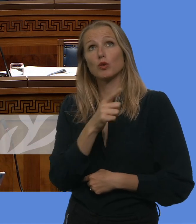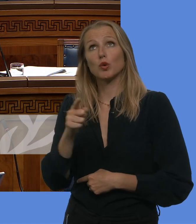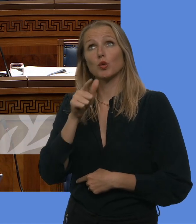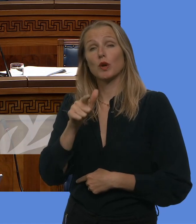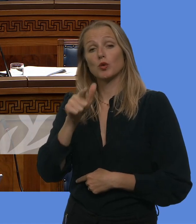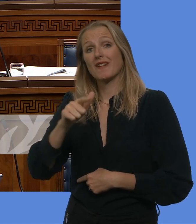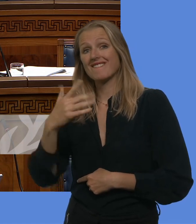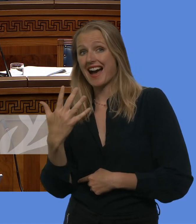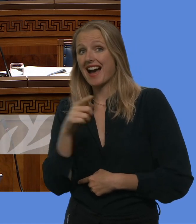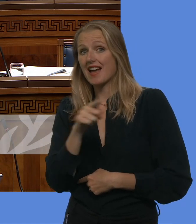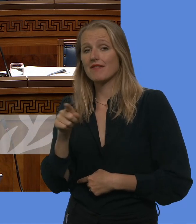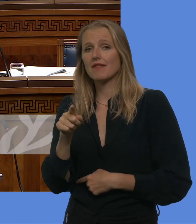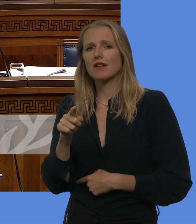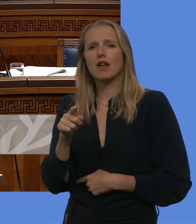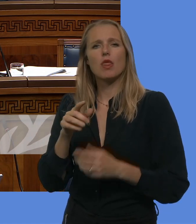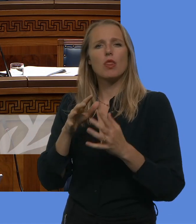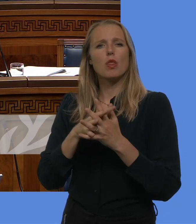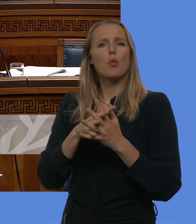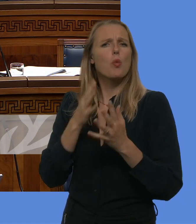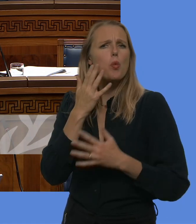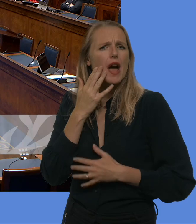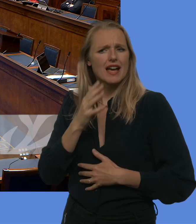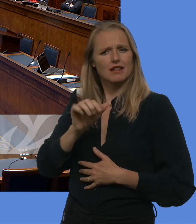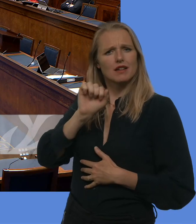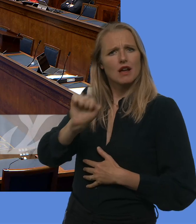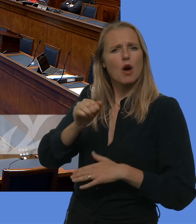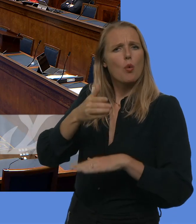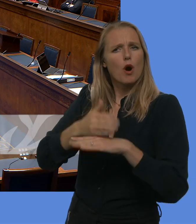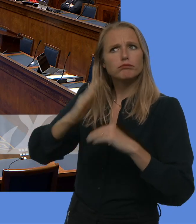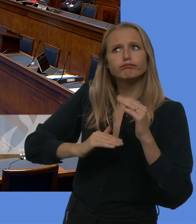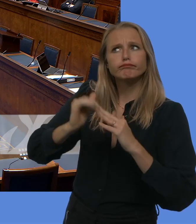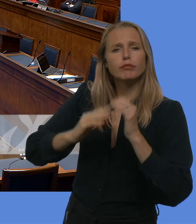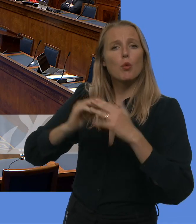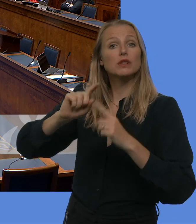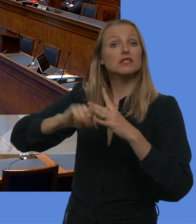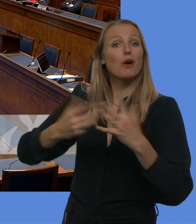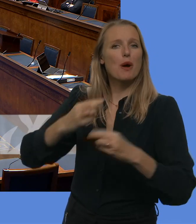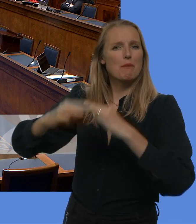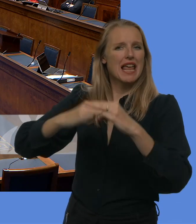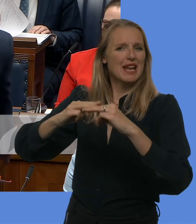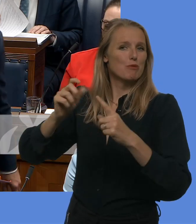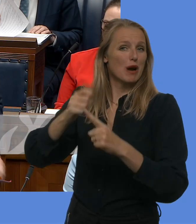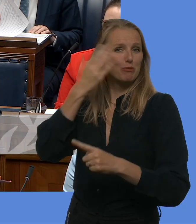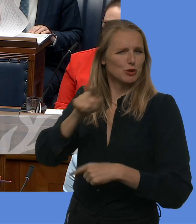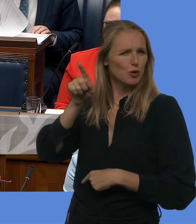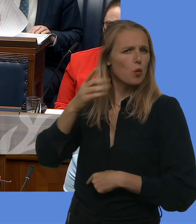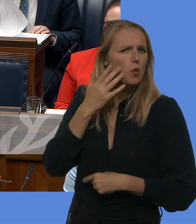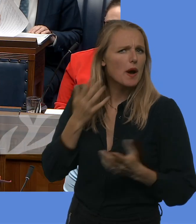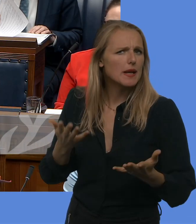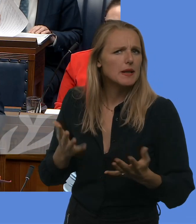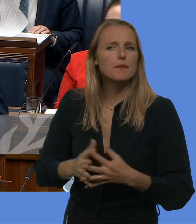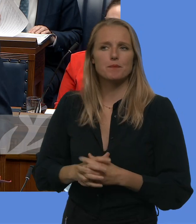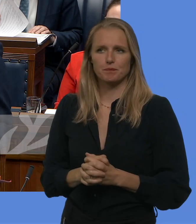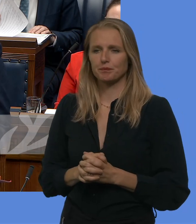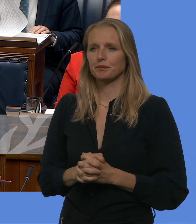2024-25, when he hopes building work will begin at Millennium Integrated Primary School. Minister. So, Mr Speaker, in